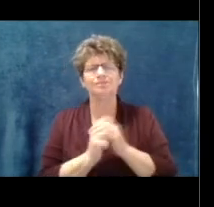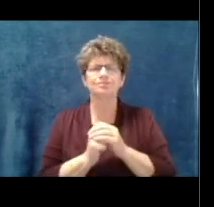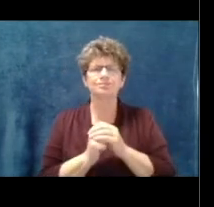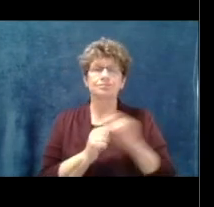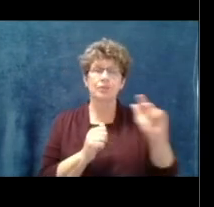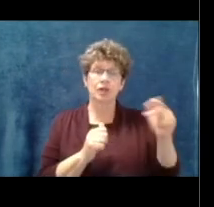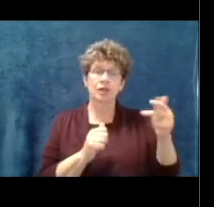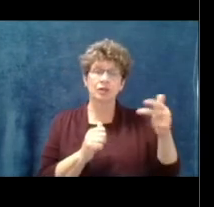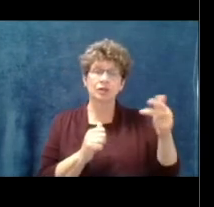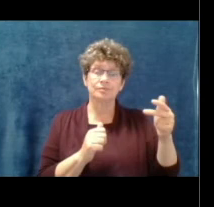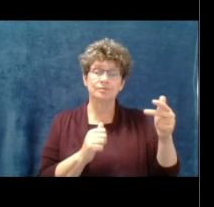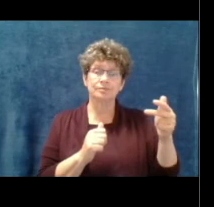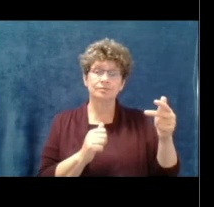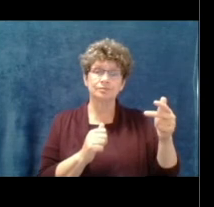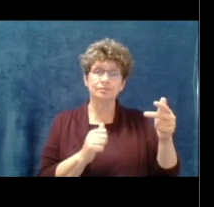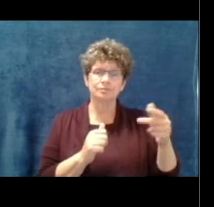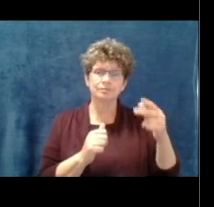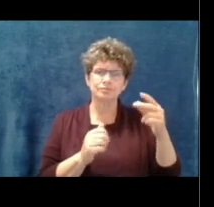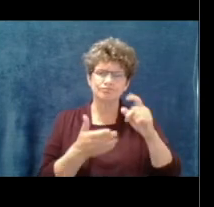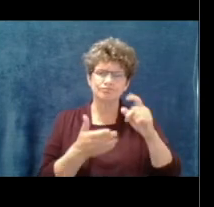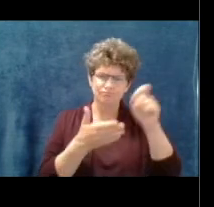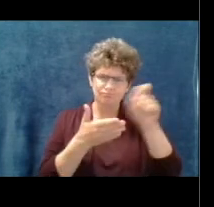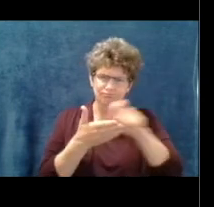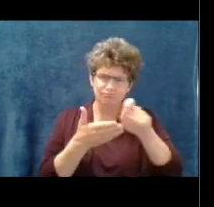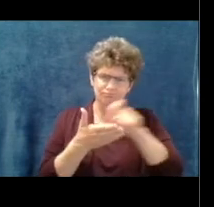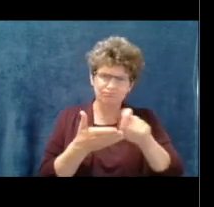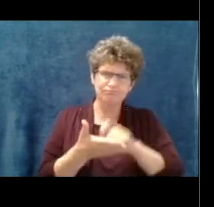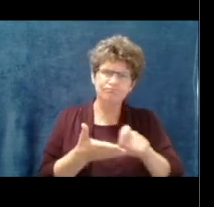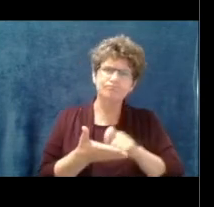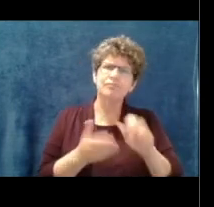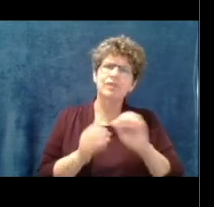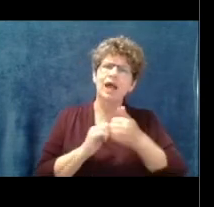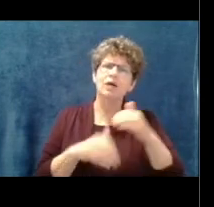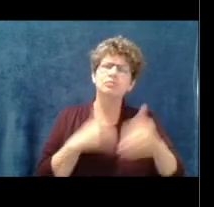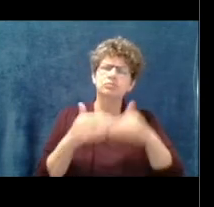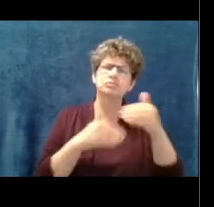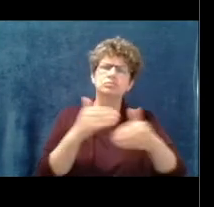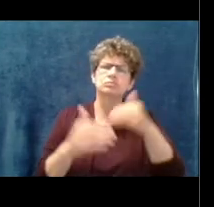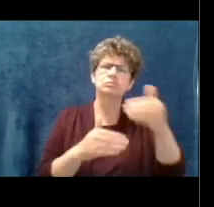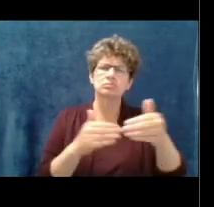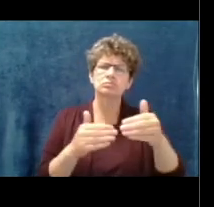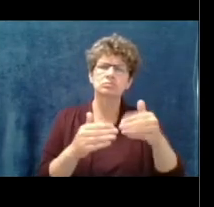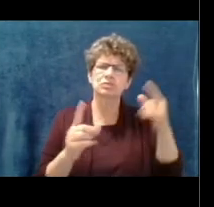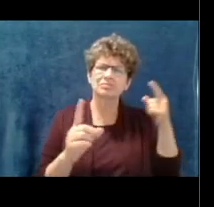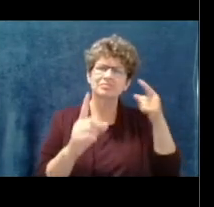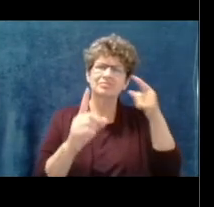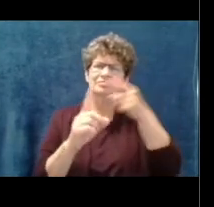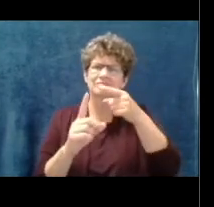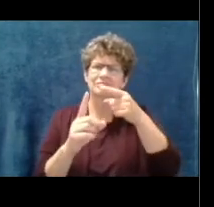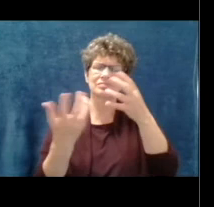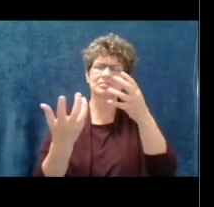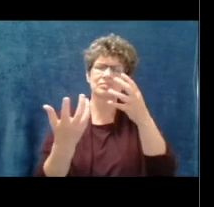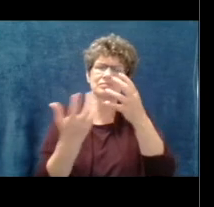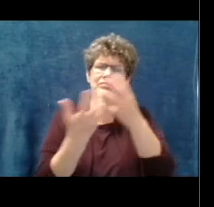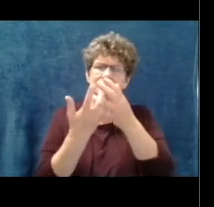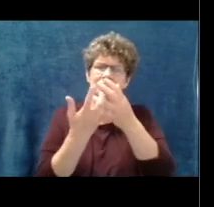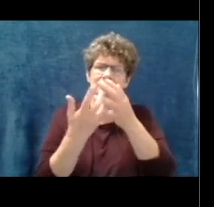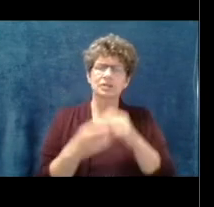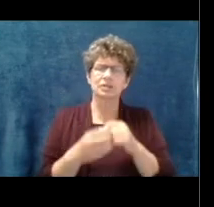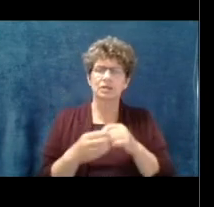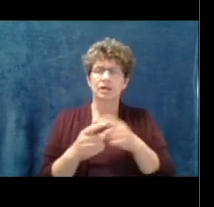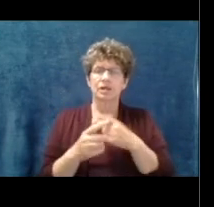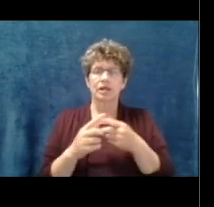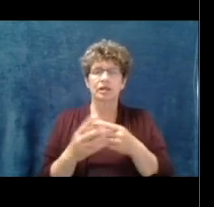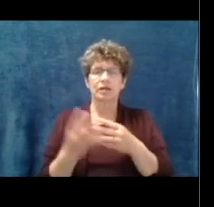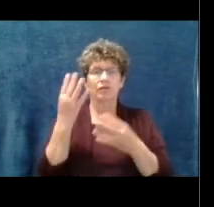how you're doing. You check in every day with where you're at on meeting that goal. And the fourth step is at 4 weeks, you regroup.